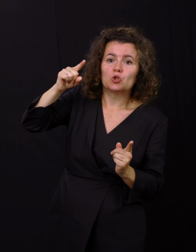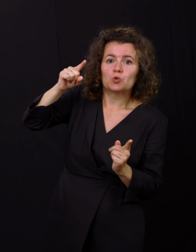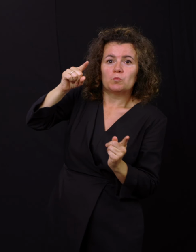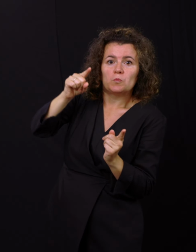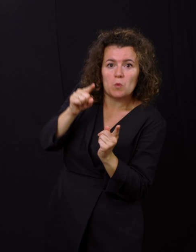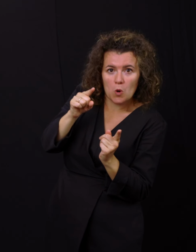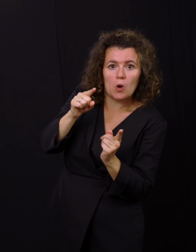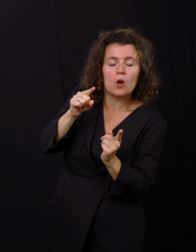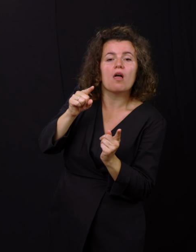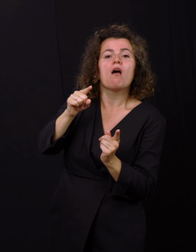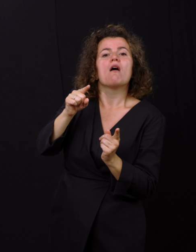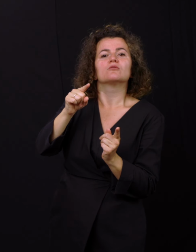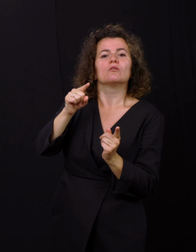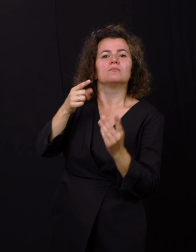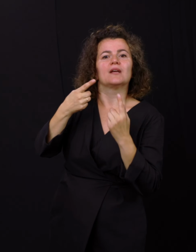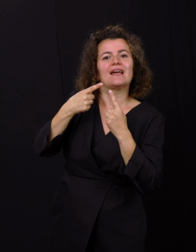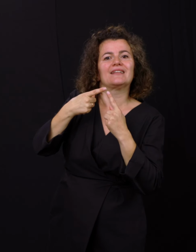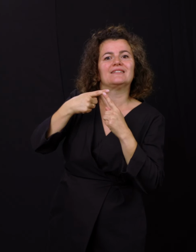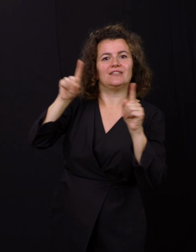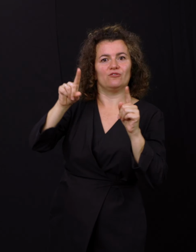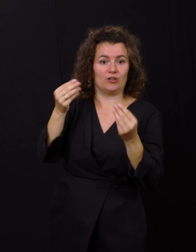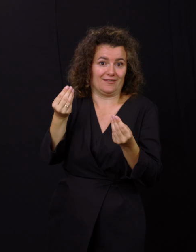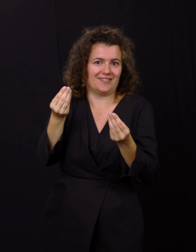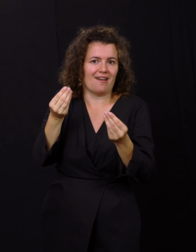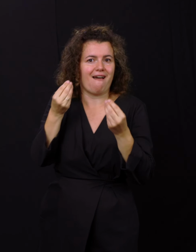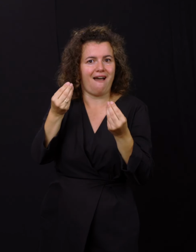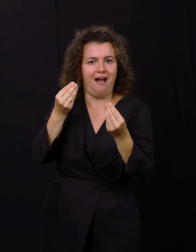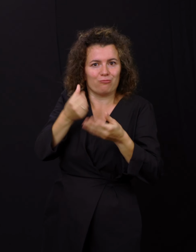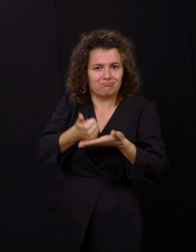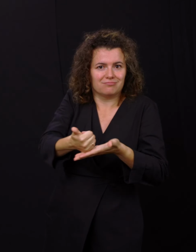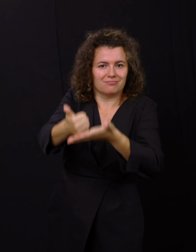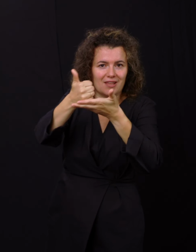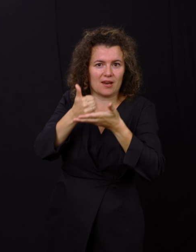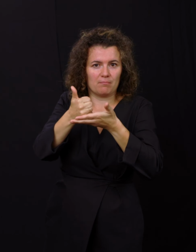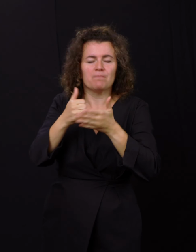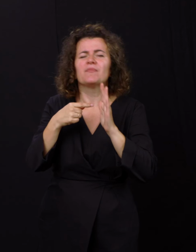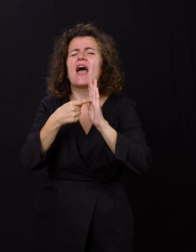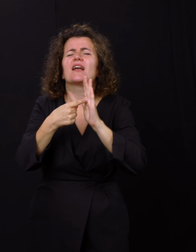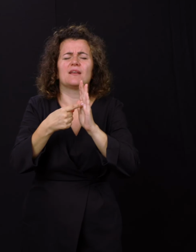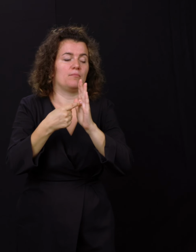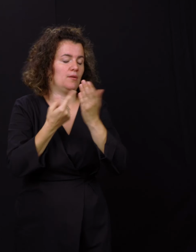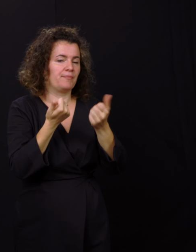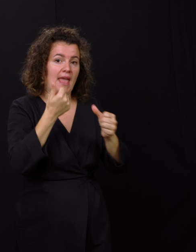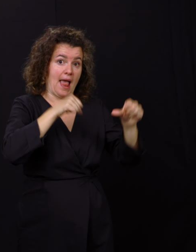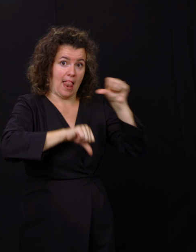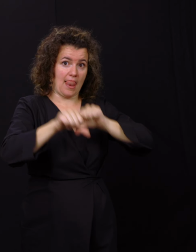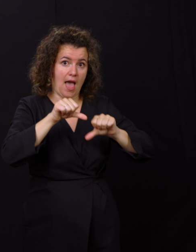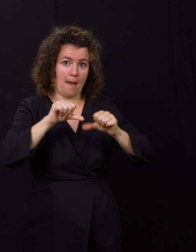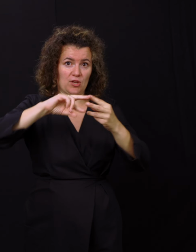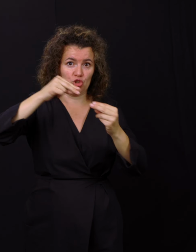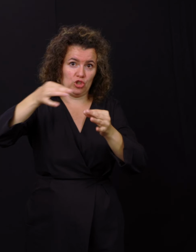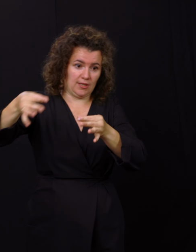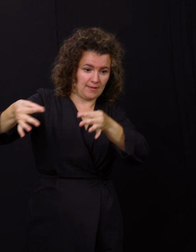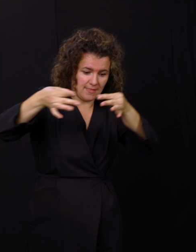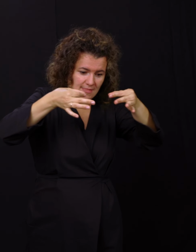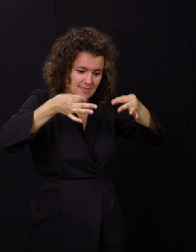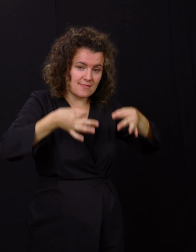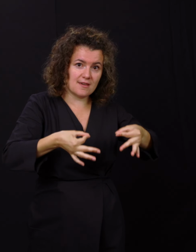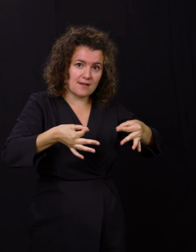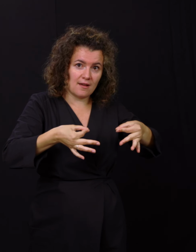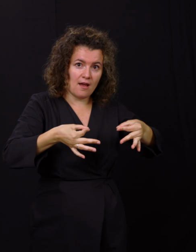into the viral vectors that we use in the lab. You can think about it as, for a small gene, it